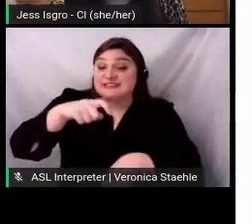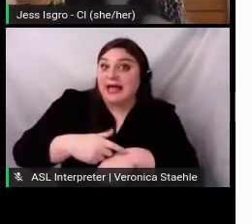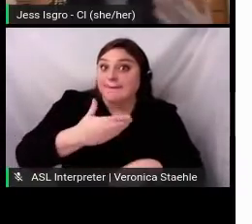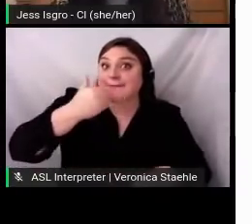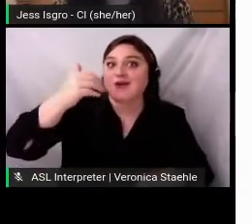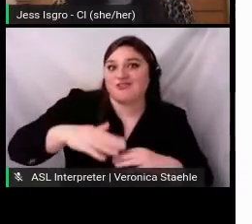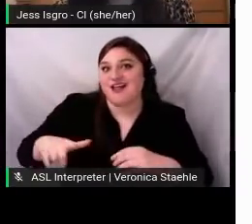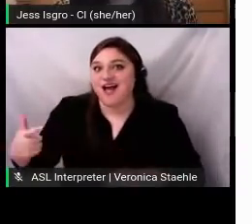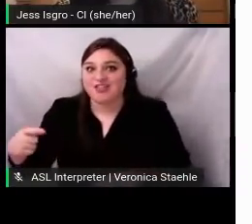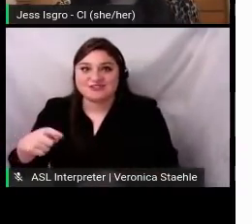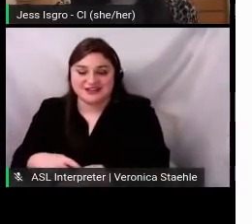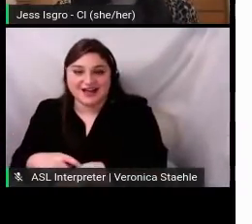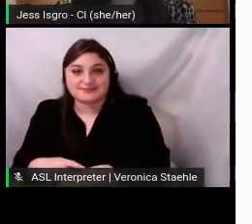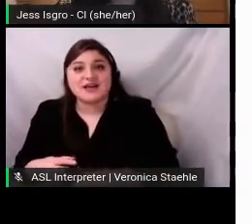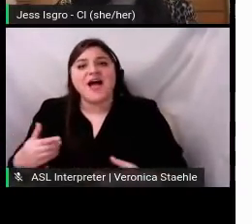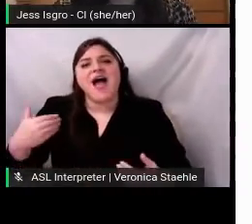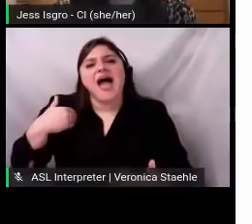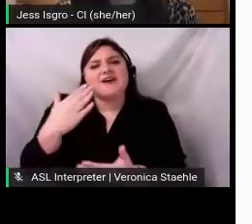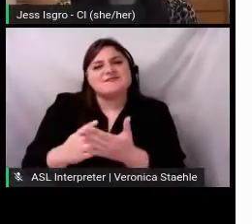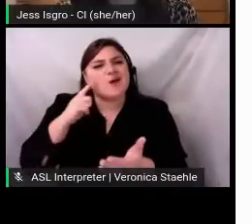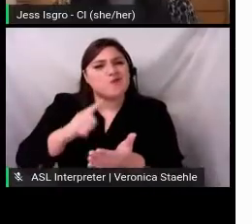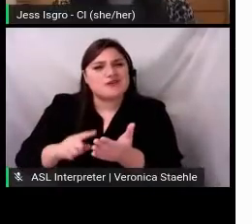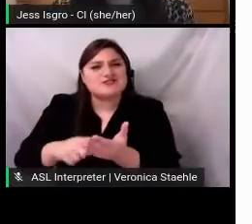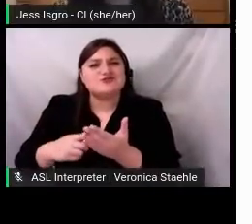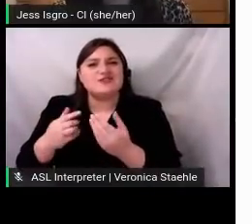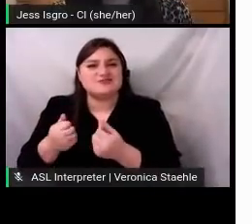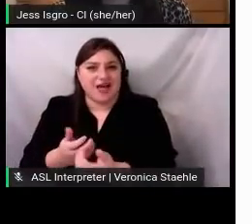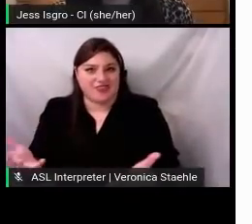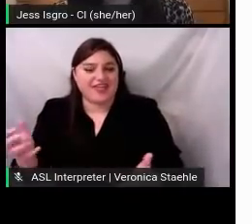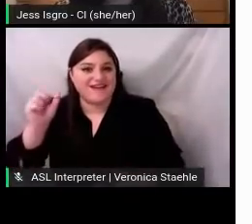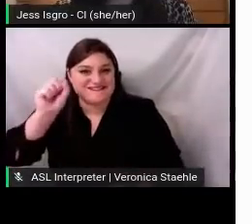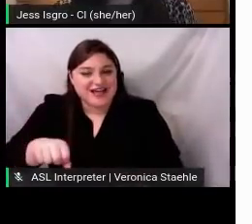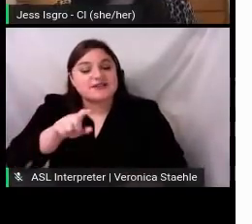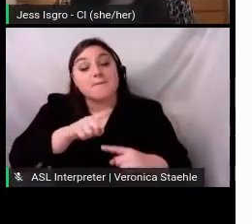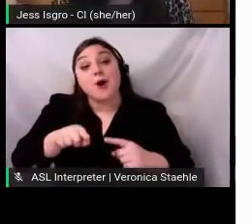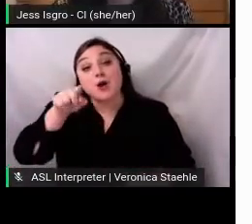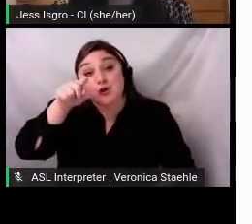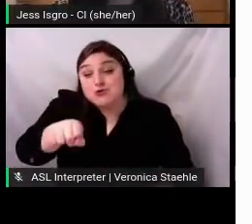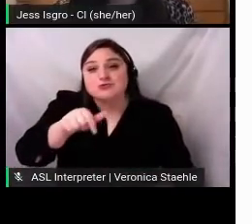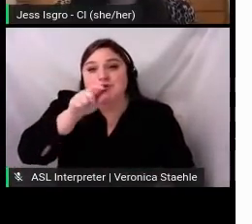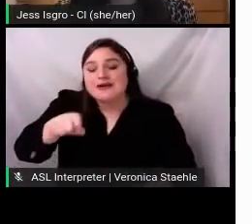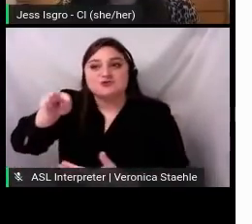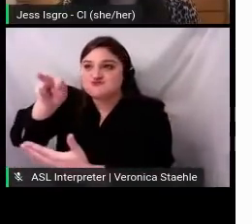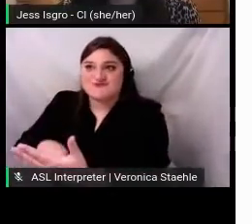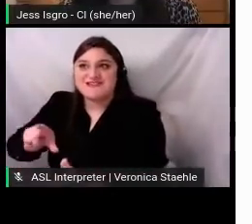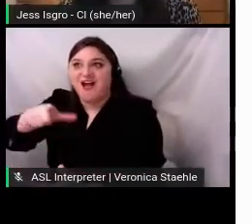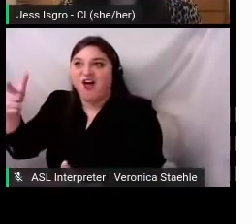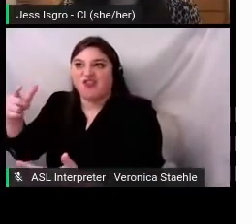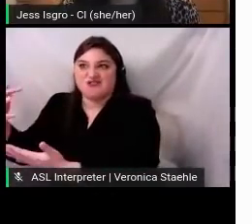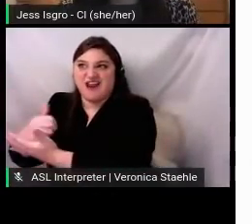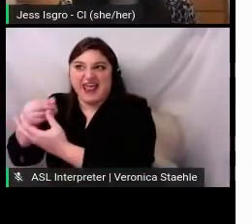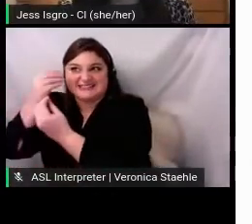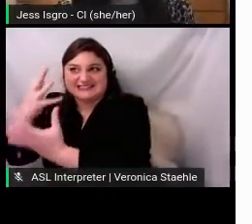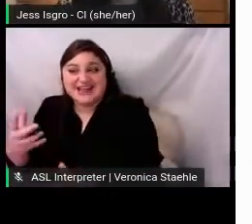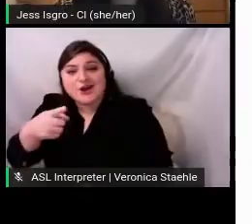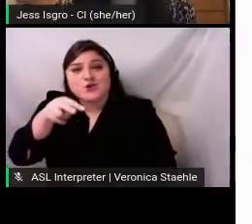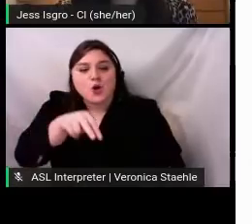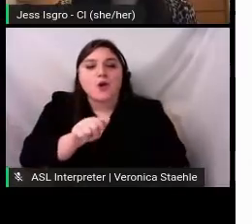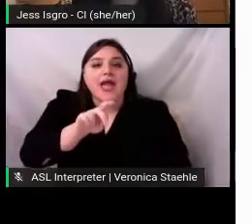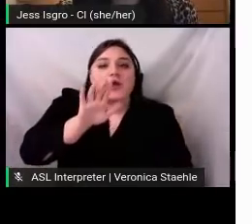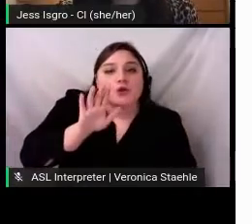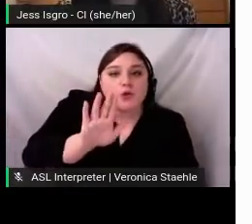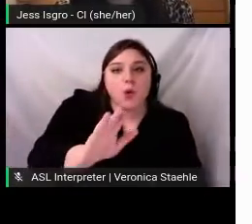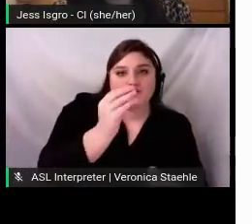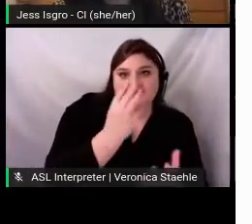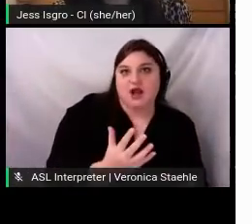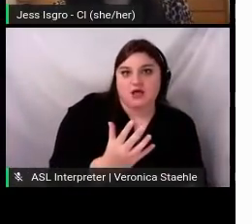question. There's certainly merit in each of them, but there's nothing that's more powerful than your own data. When is your audience best responding to your social posts? Is it